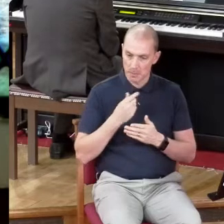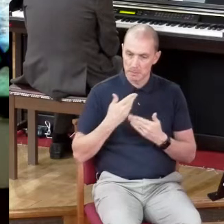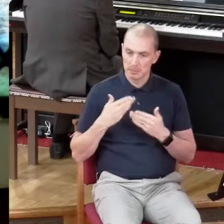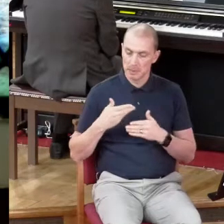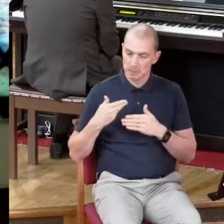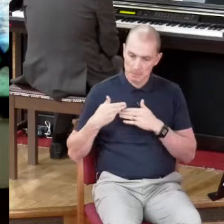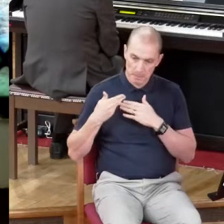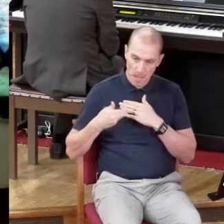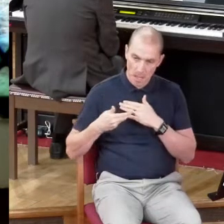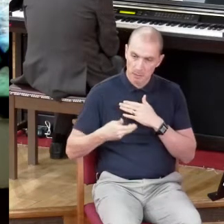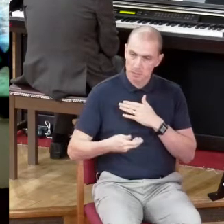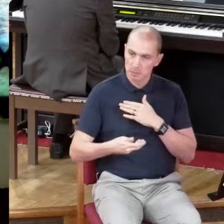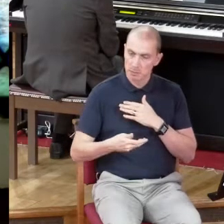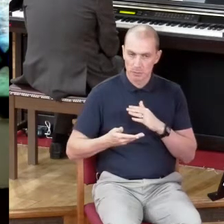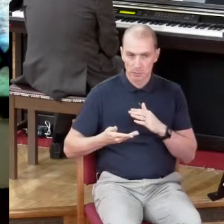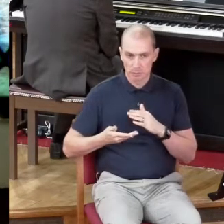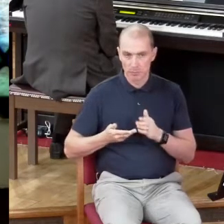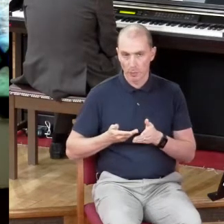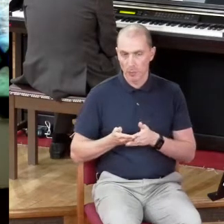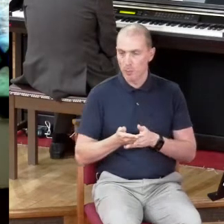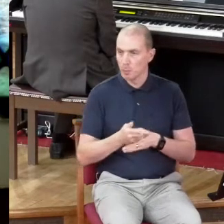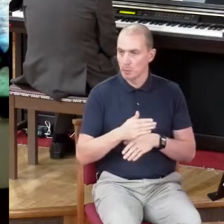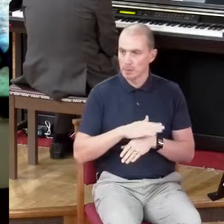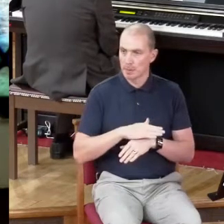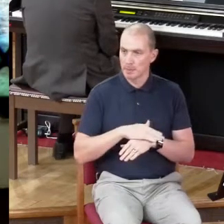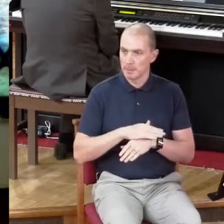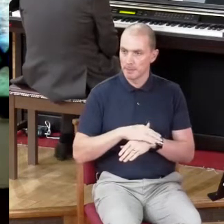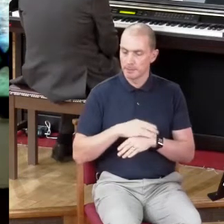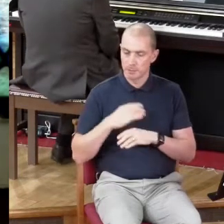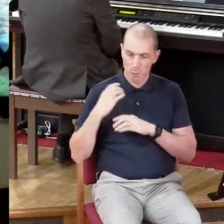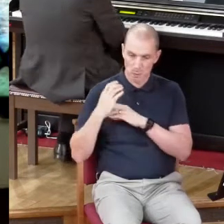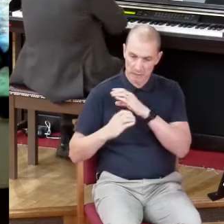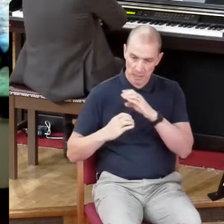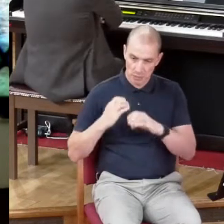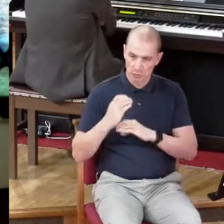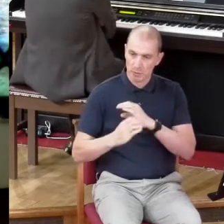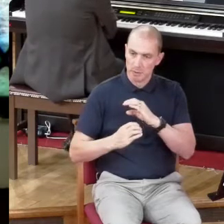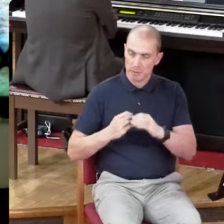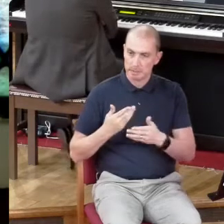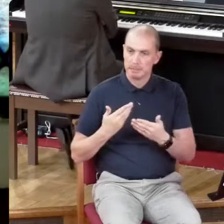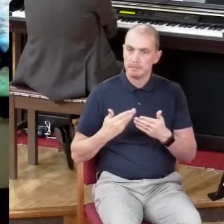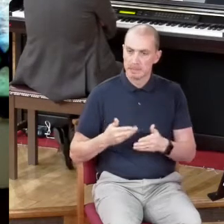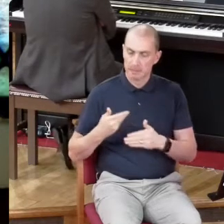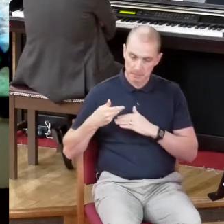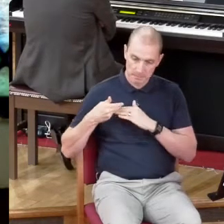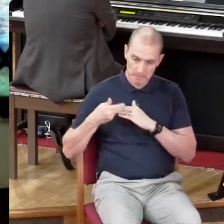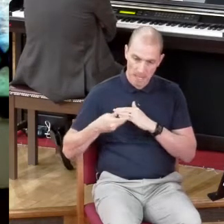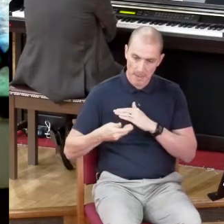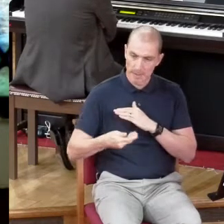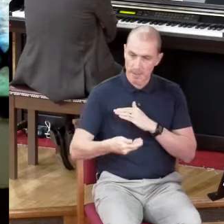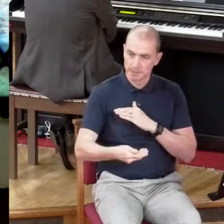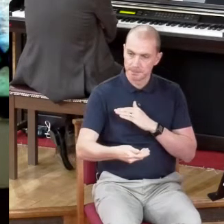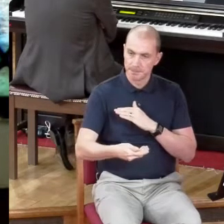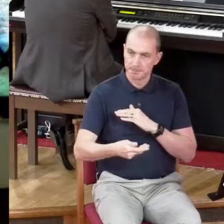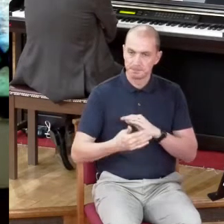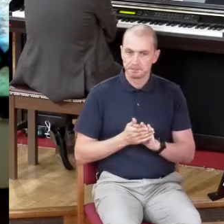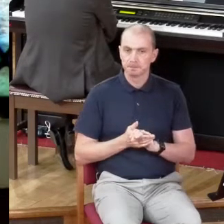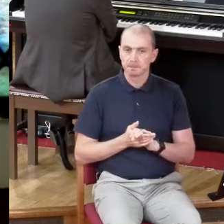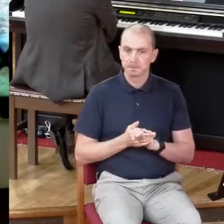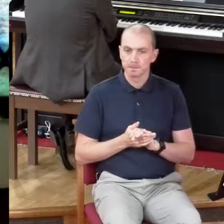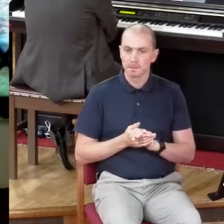opposition or in difficult circumstances down the centuries. Lord, especially in this, our own